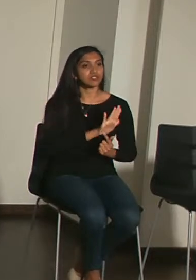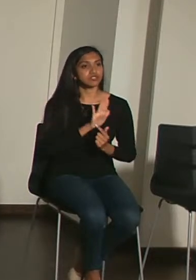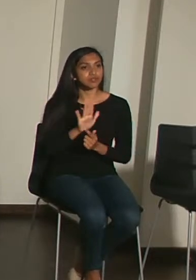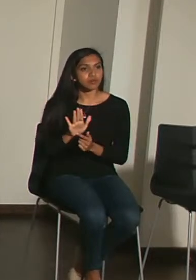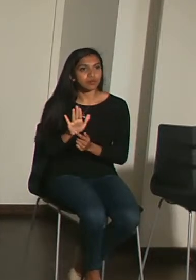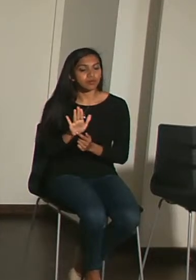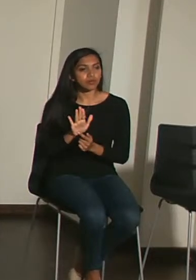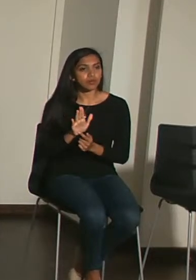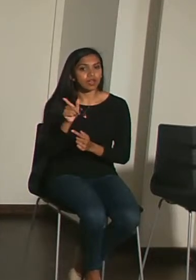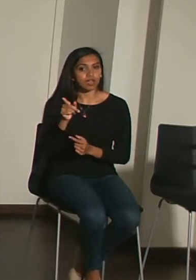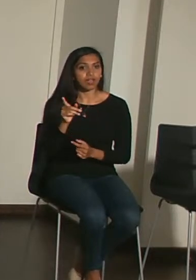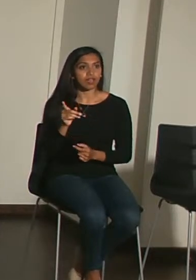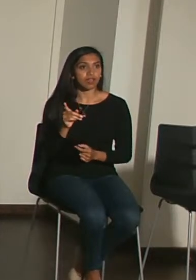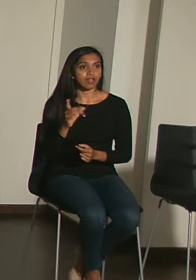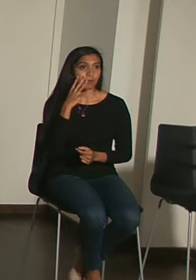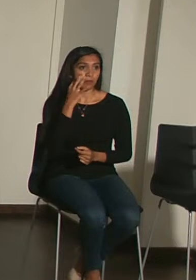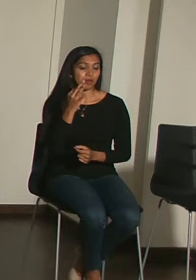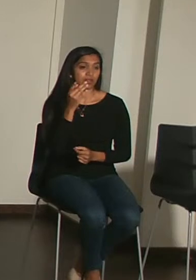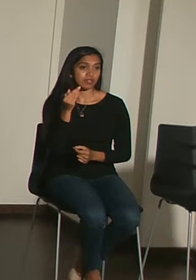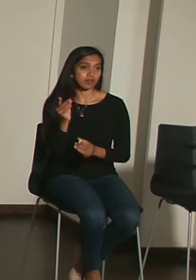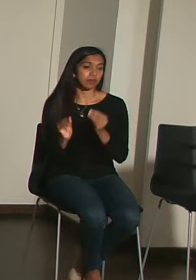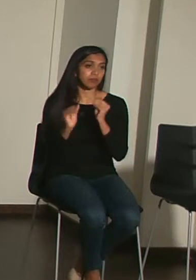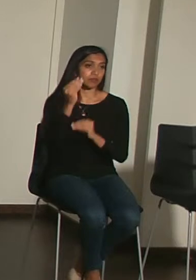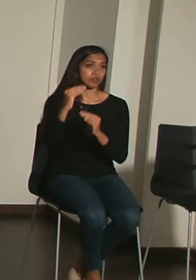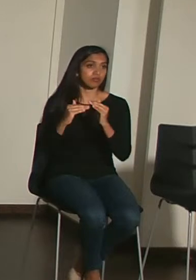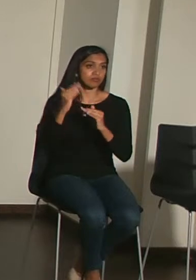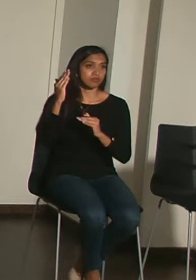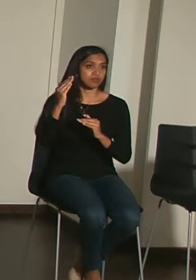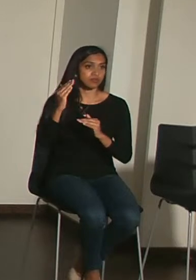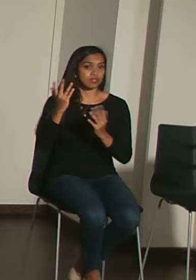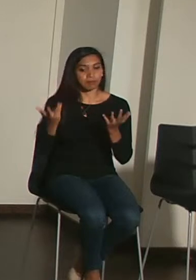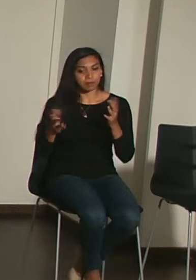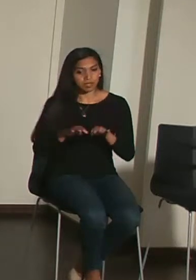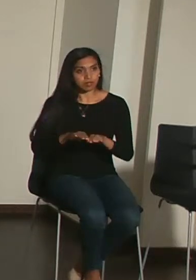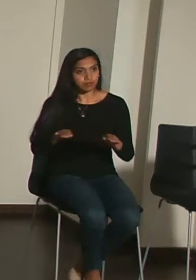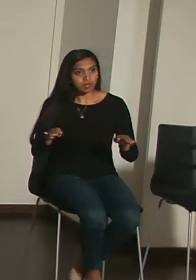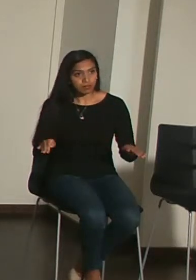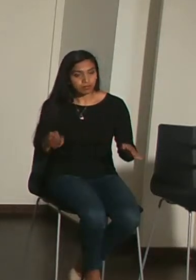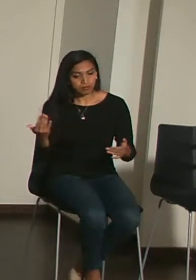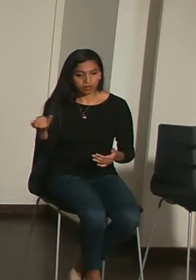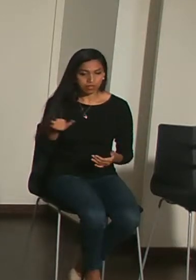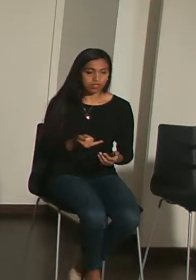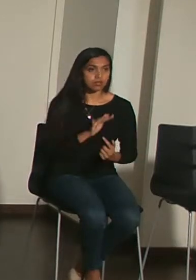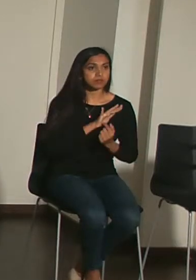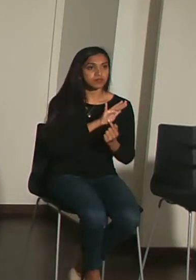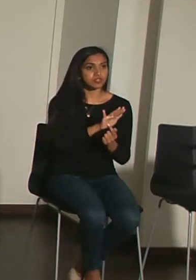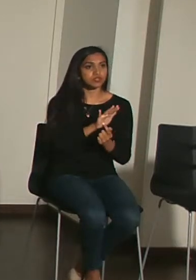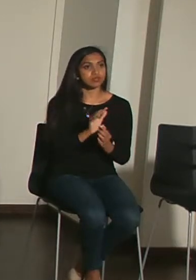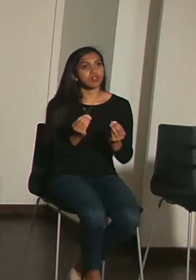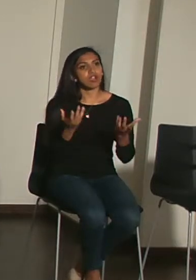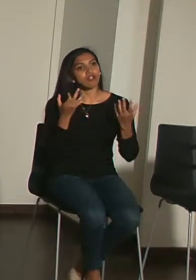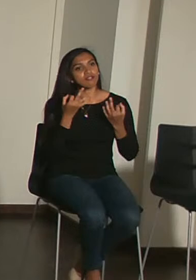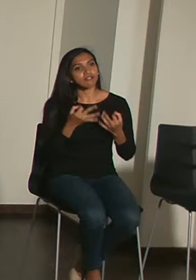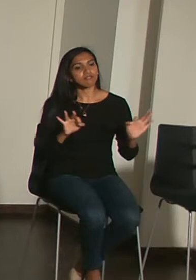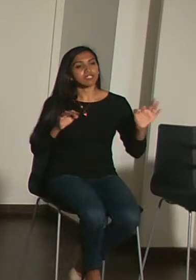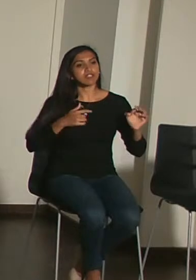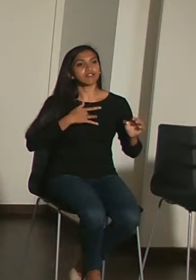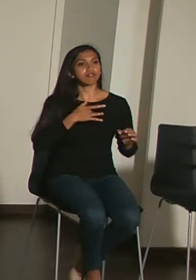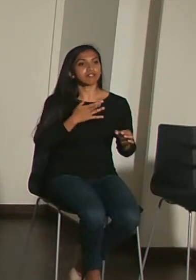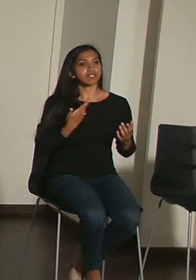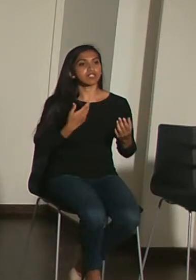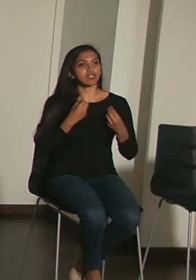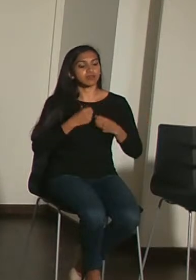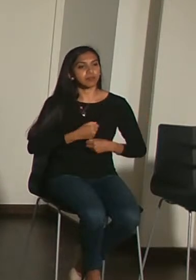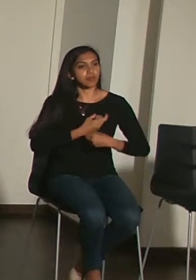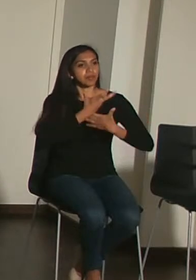to uh, become our childish selves again in some way, but also free ourselves in what we otherwise